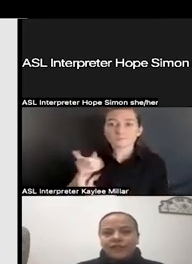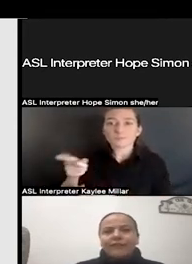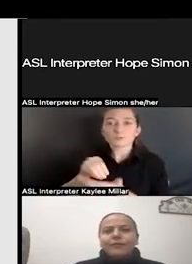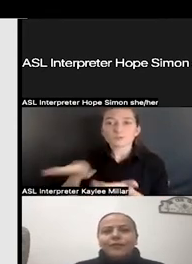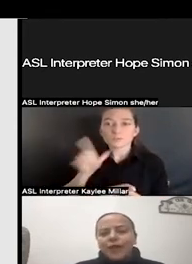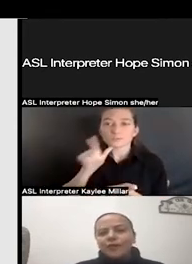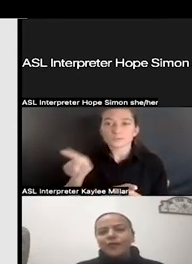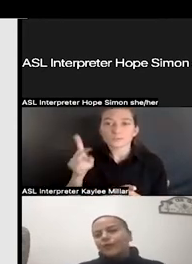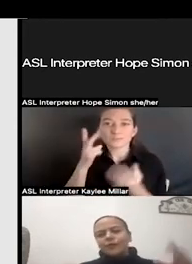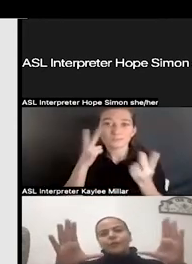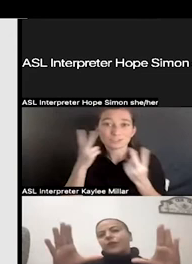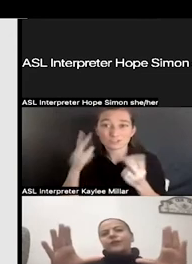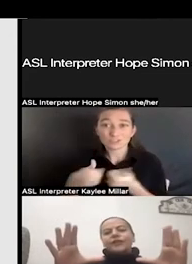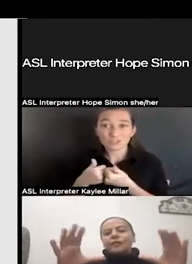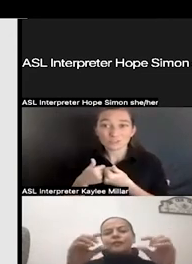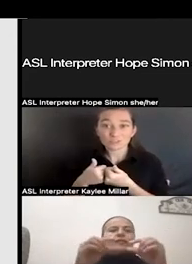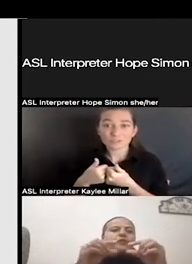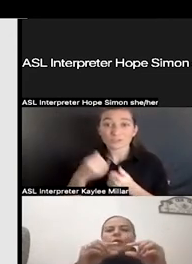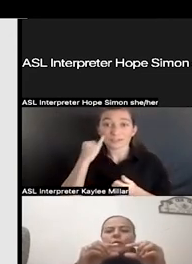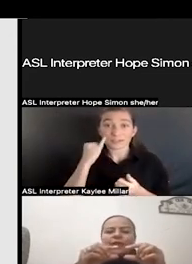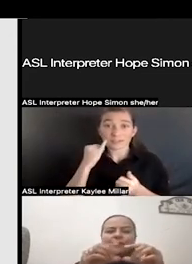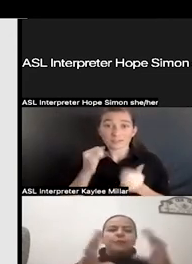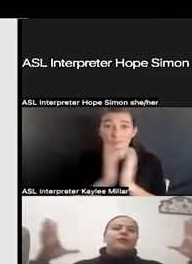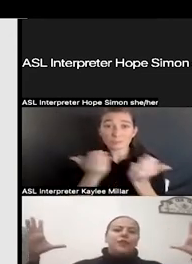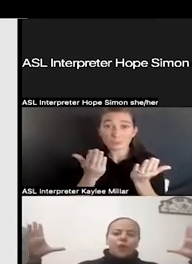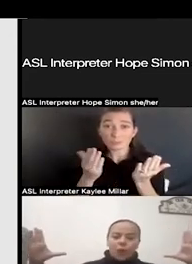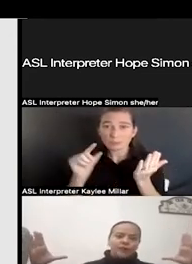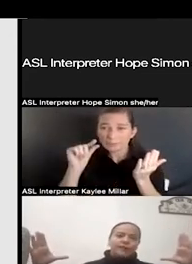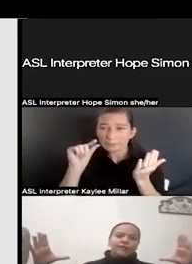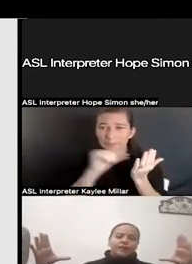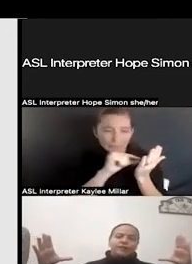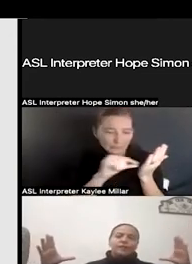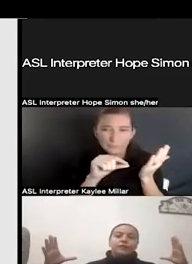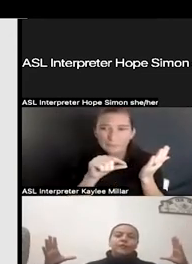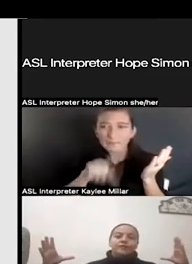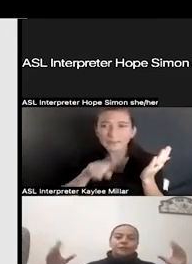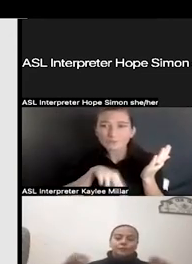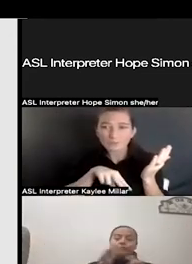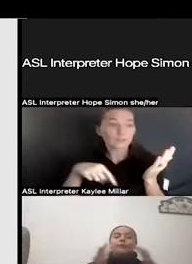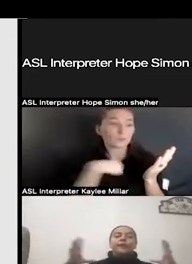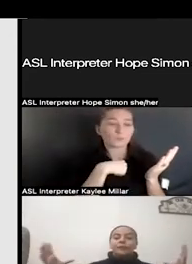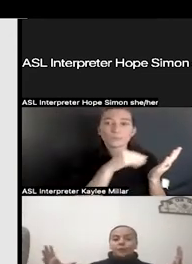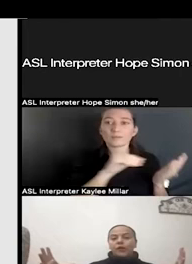challenges. So imagine that you want to read a book and you're unable to read small print. We would use a whole TV screen to replicate that book